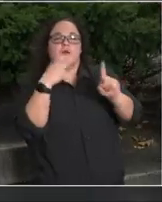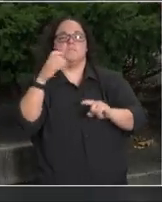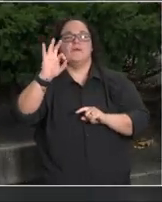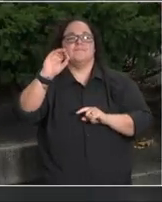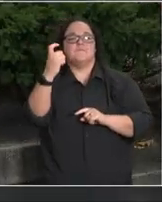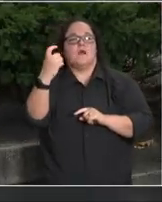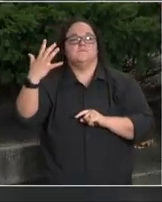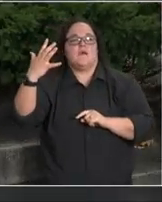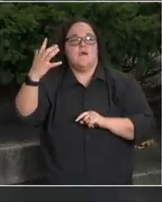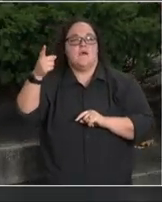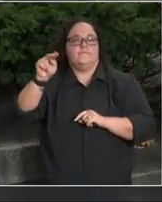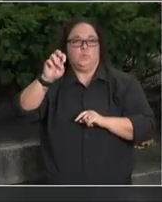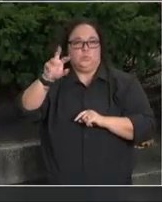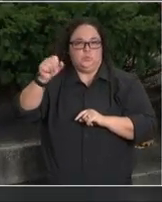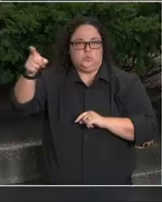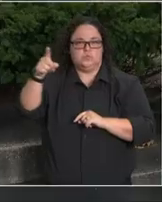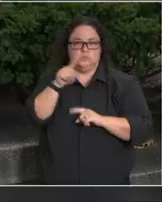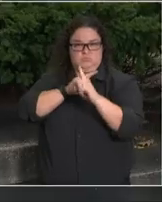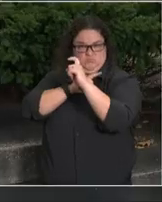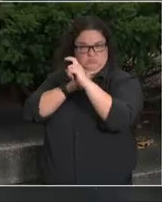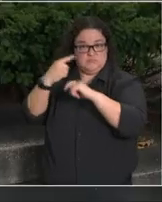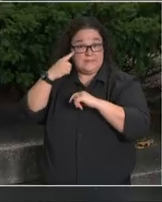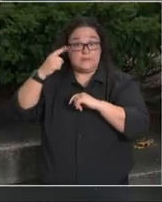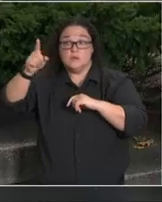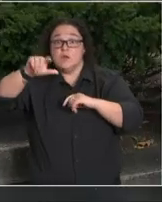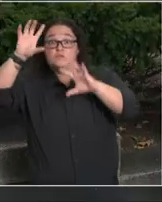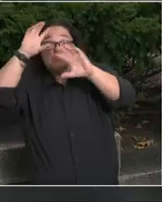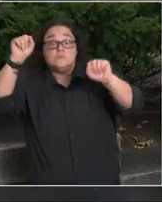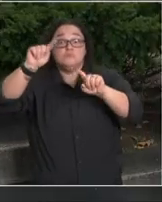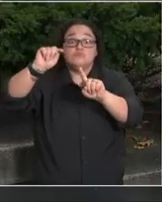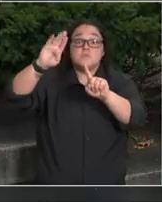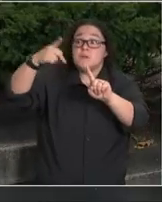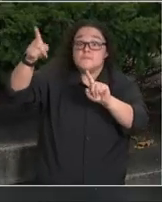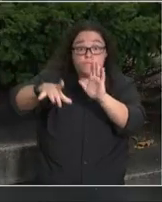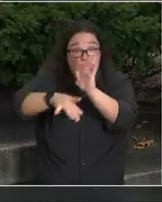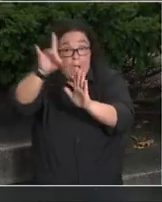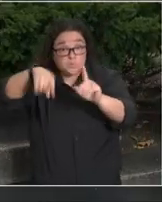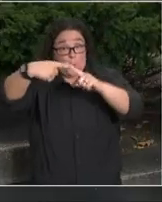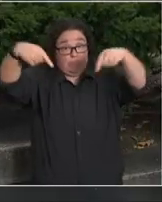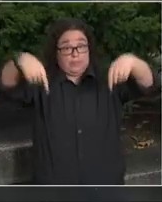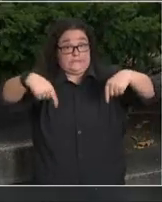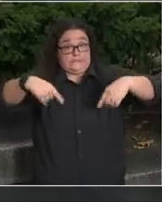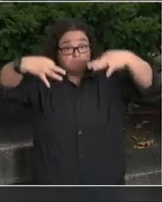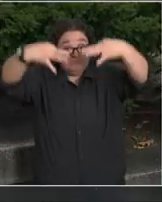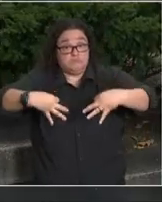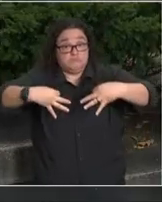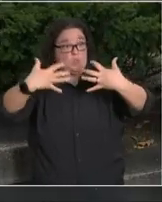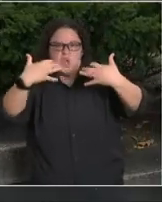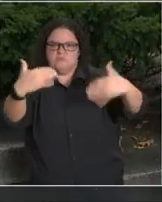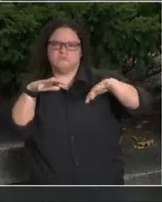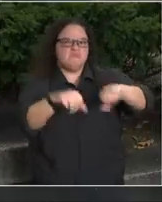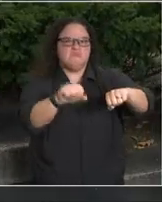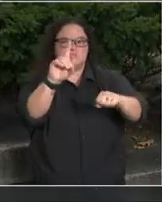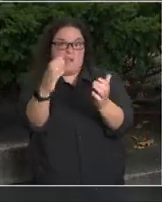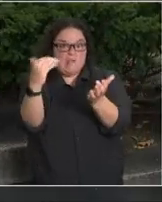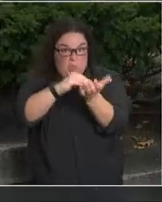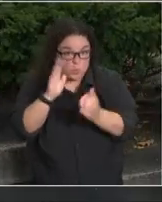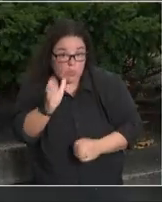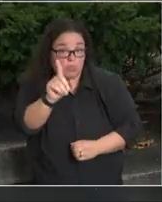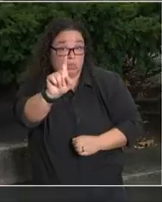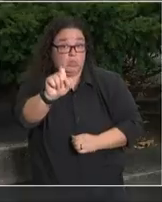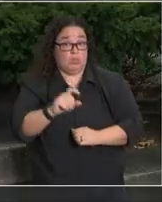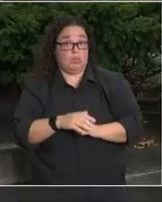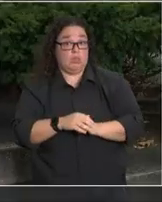of what the judge ruled, he's going to come right back and do it again? Look, all we can do as local officials elected